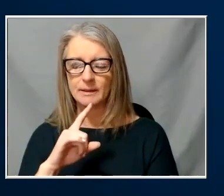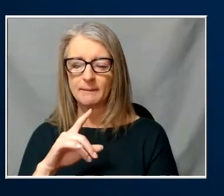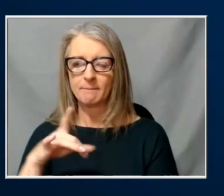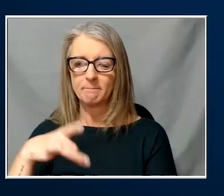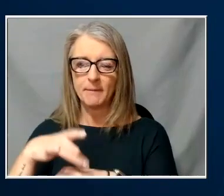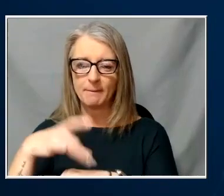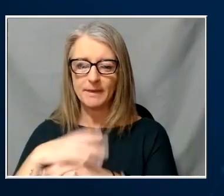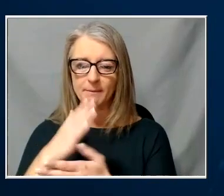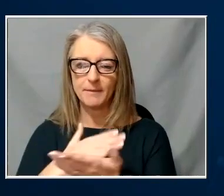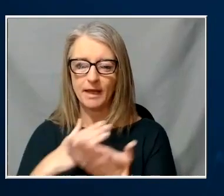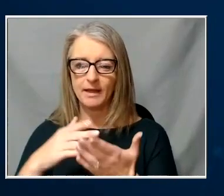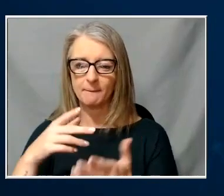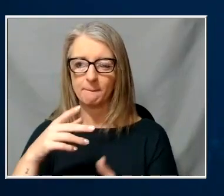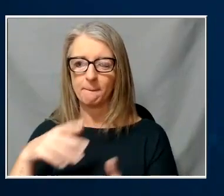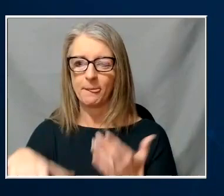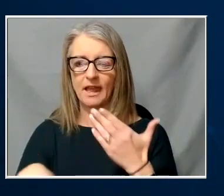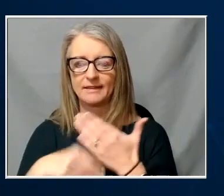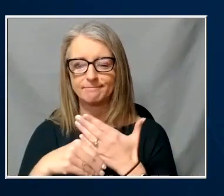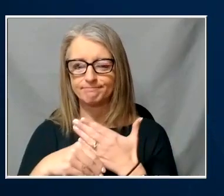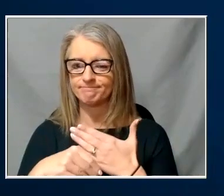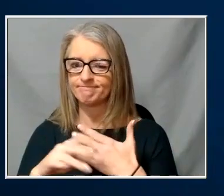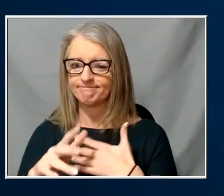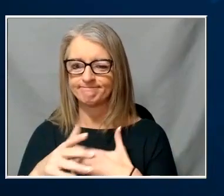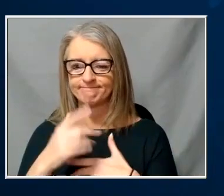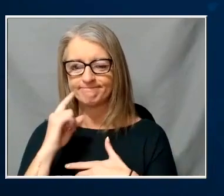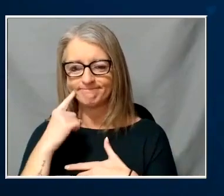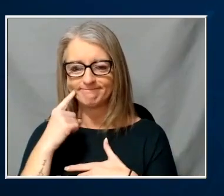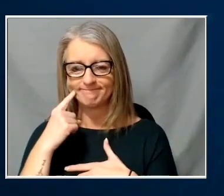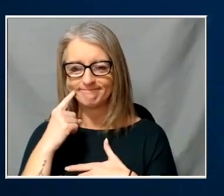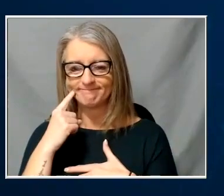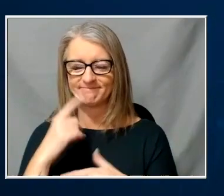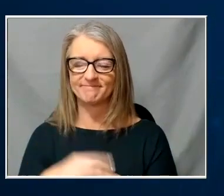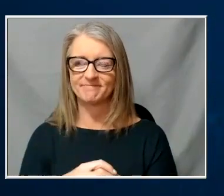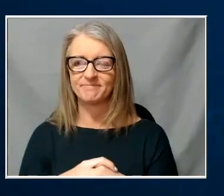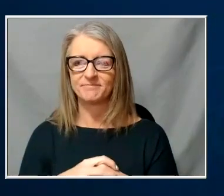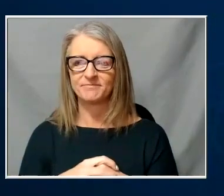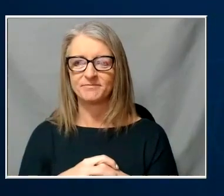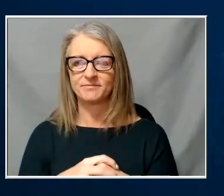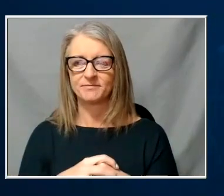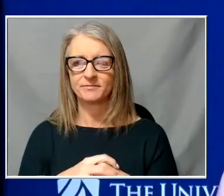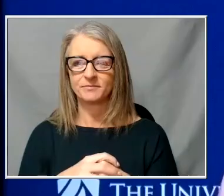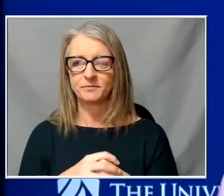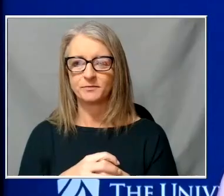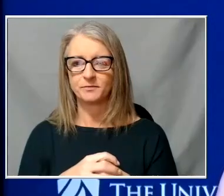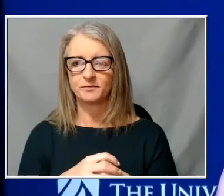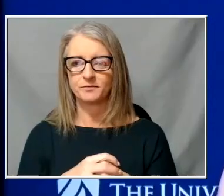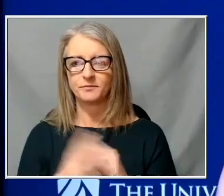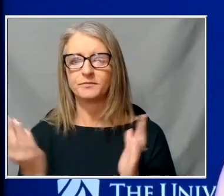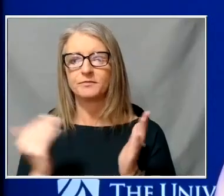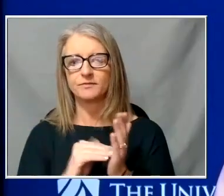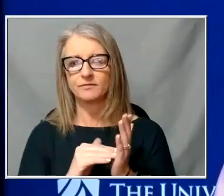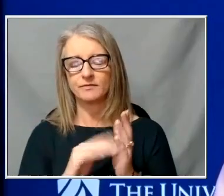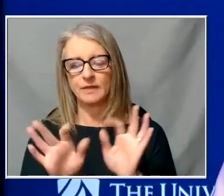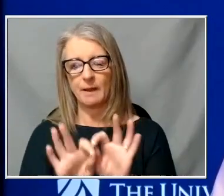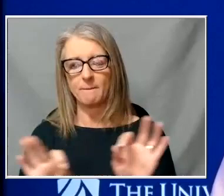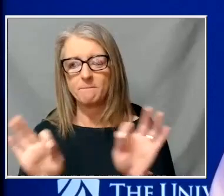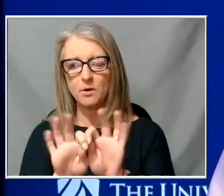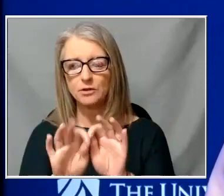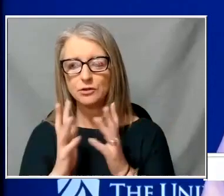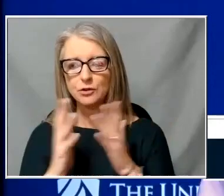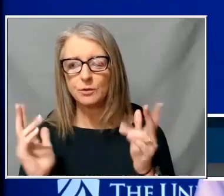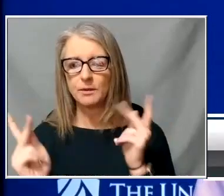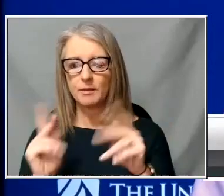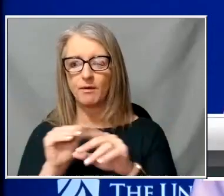pecan pie. They're a good addition to any meal. Okay, they're just sprinkled on top. All right, what are your final thoughts? What do you got for us? Again, I think this is so important. So many people are